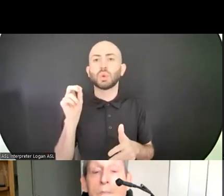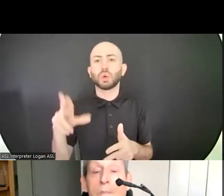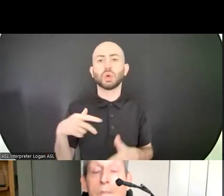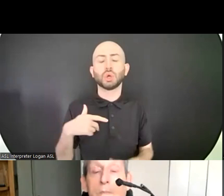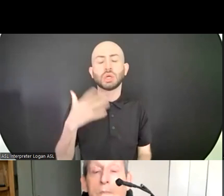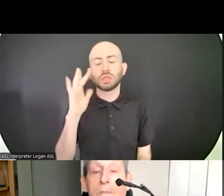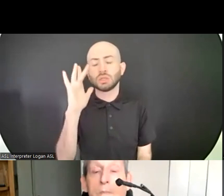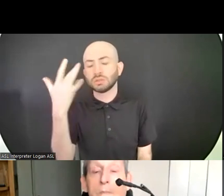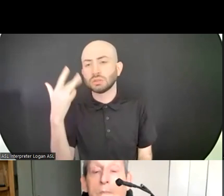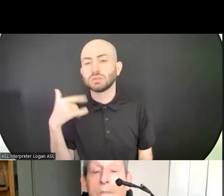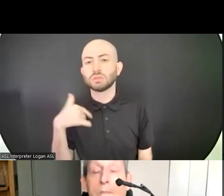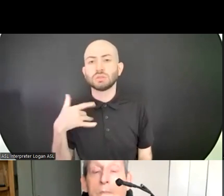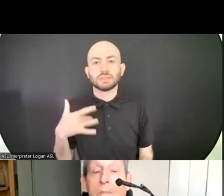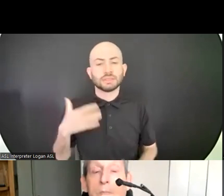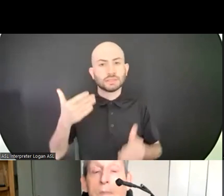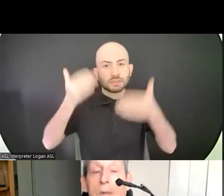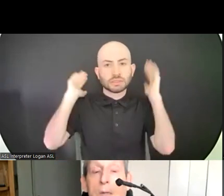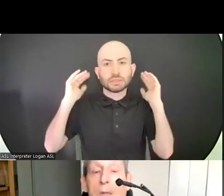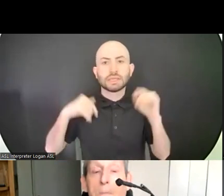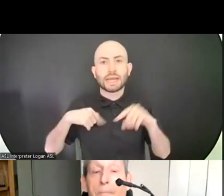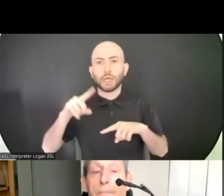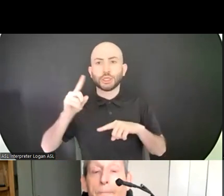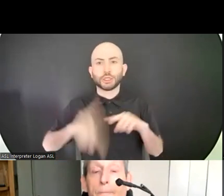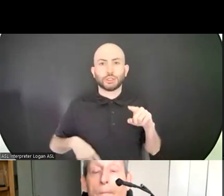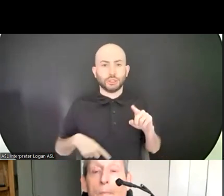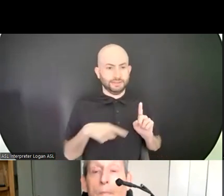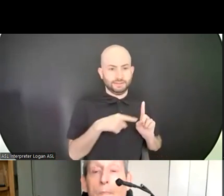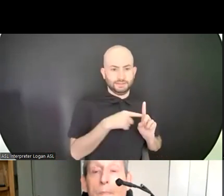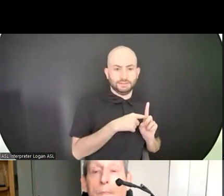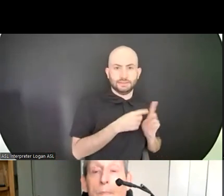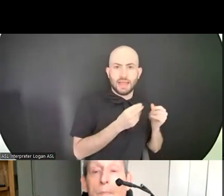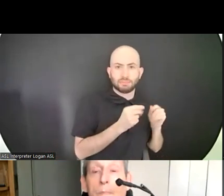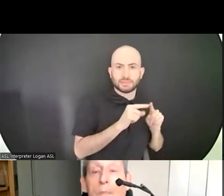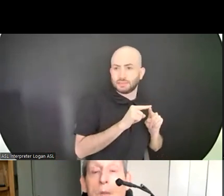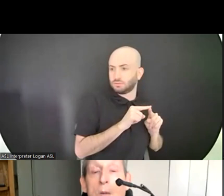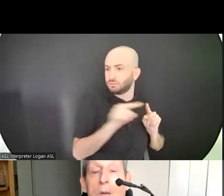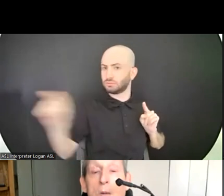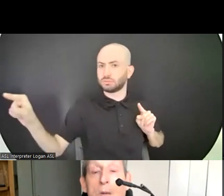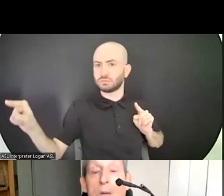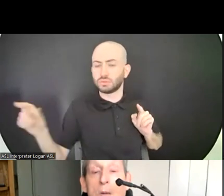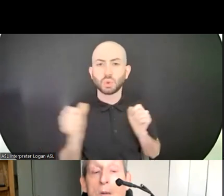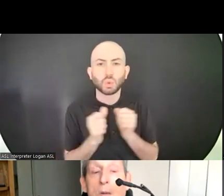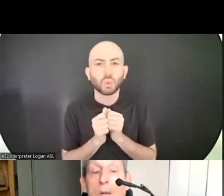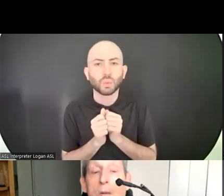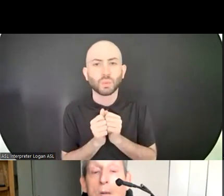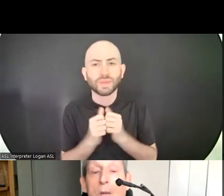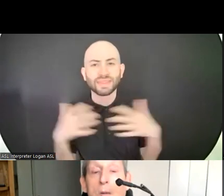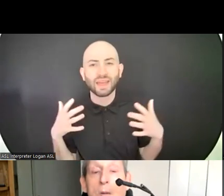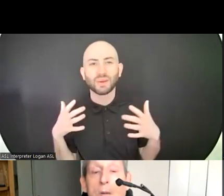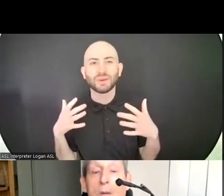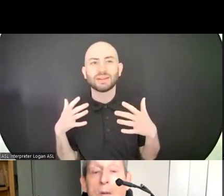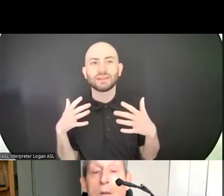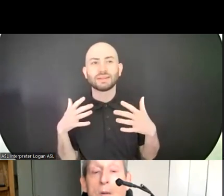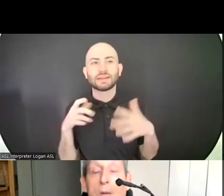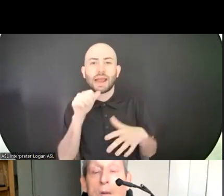couldn't take a trip from one part of campus to another without running not literally running